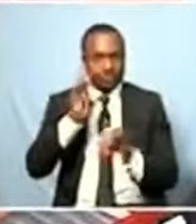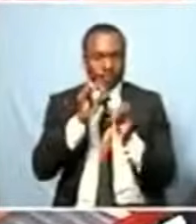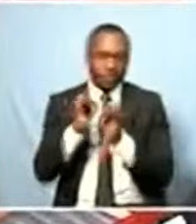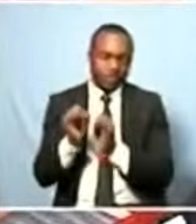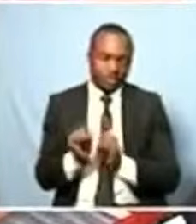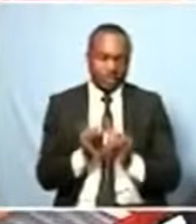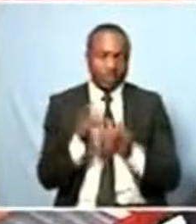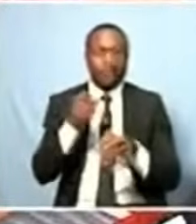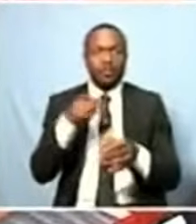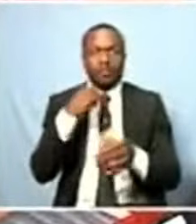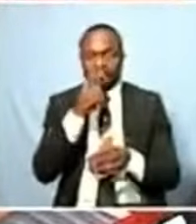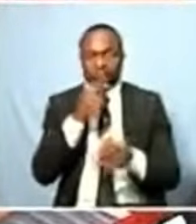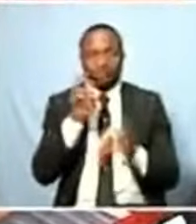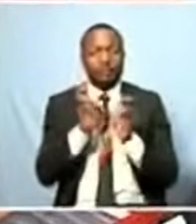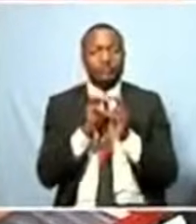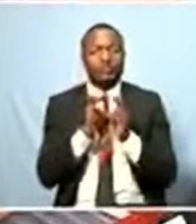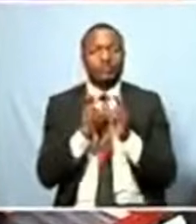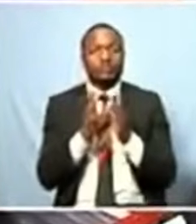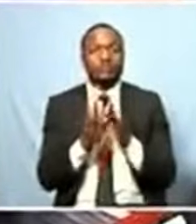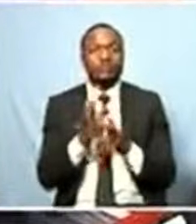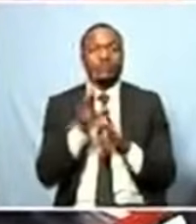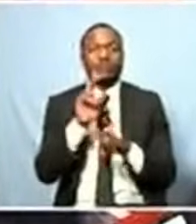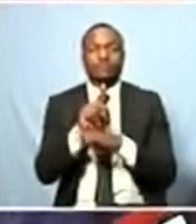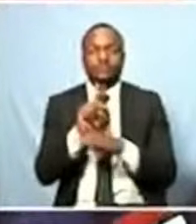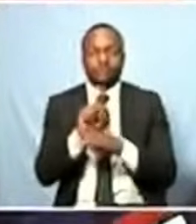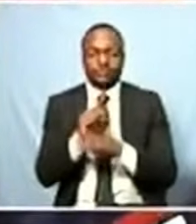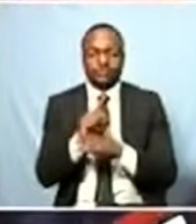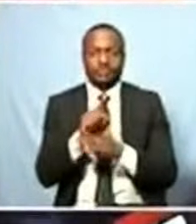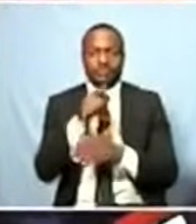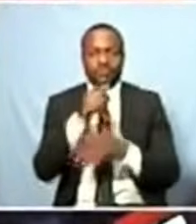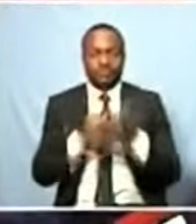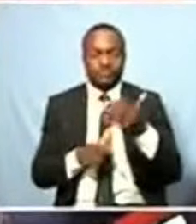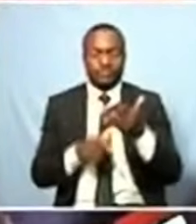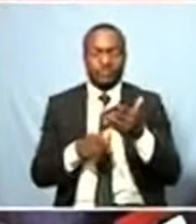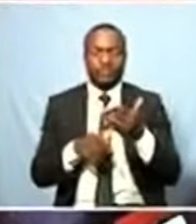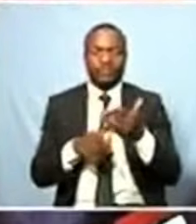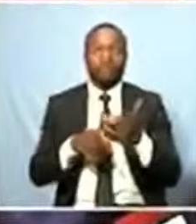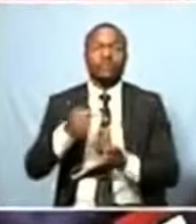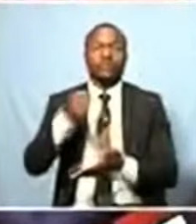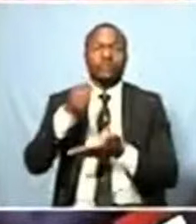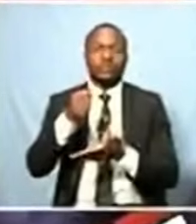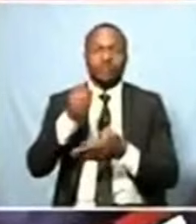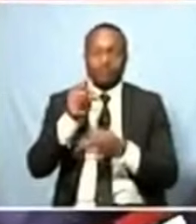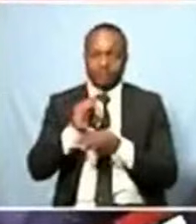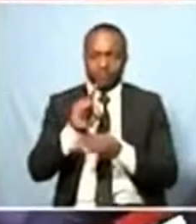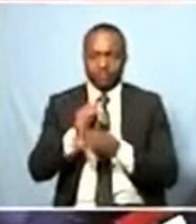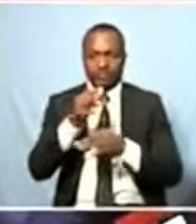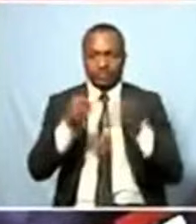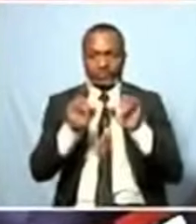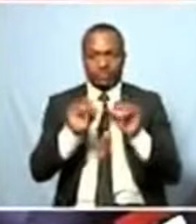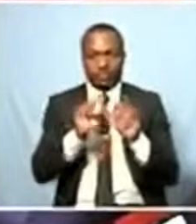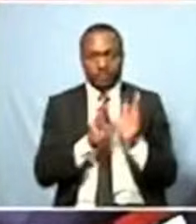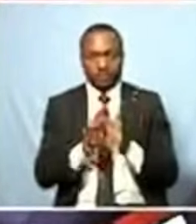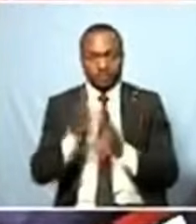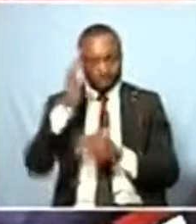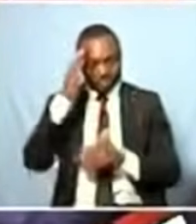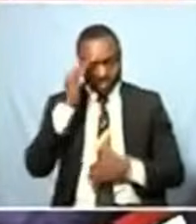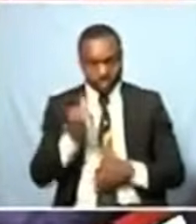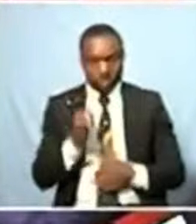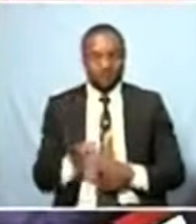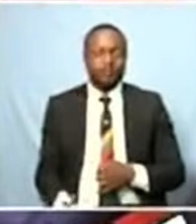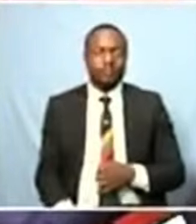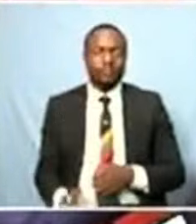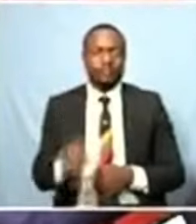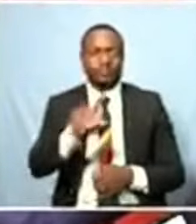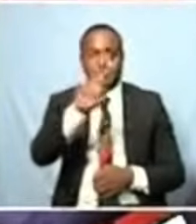implemented, who the contractor for the project is, what the estimated cost of the project is, and if there are no such plans, why.